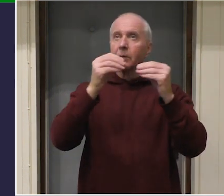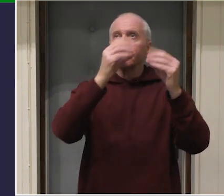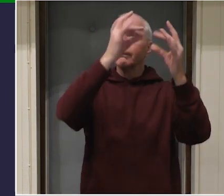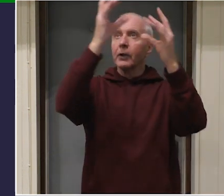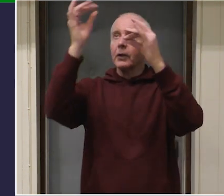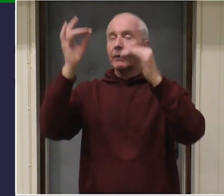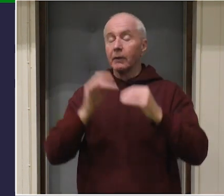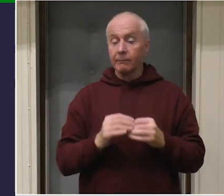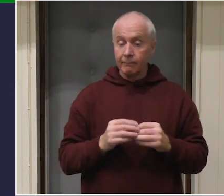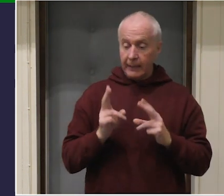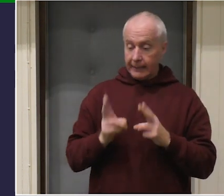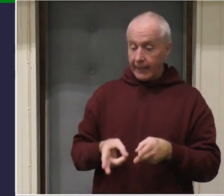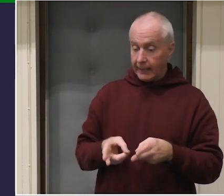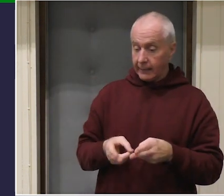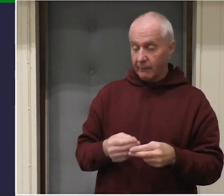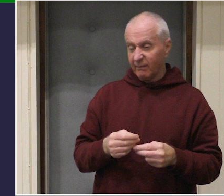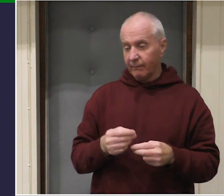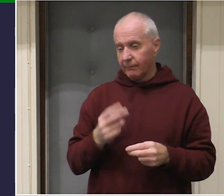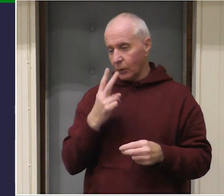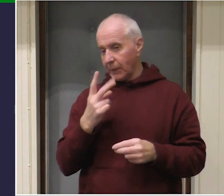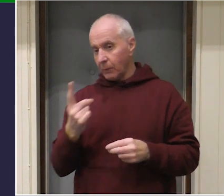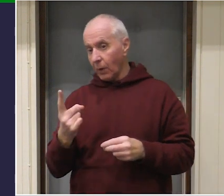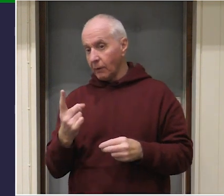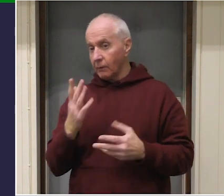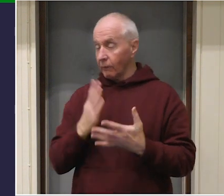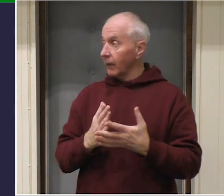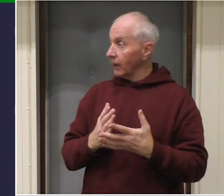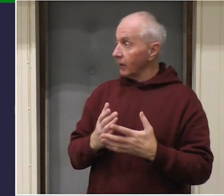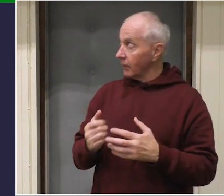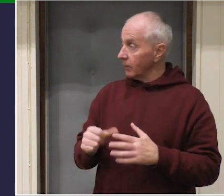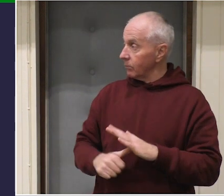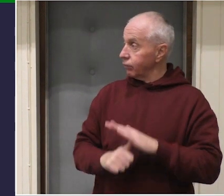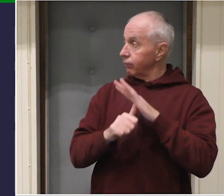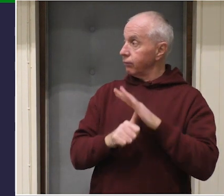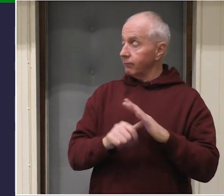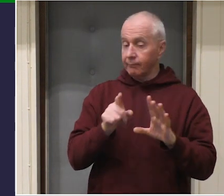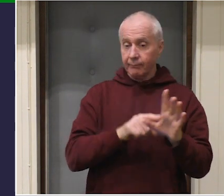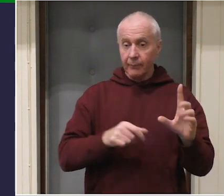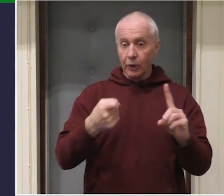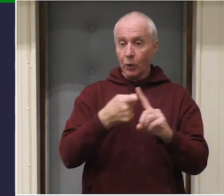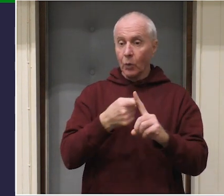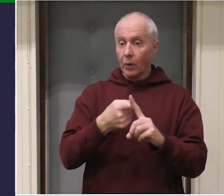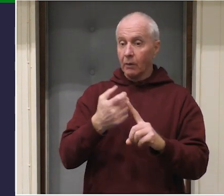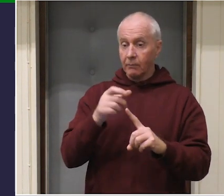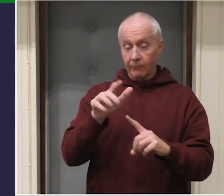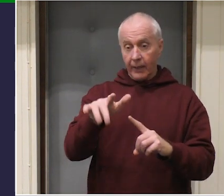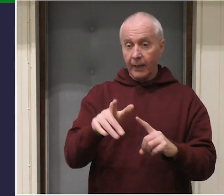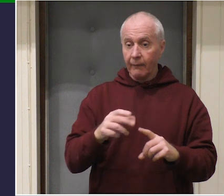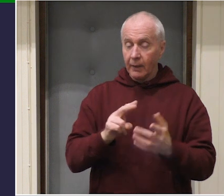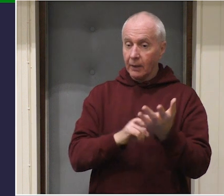after, he died at age 21. So, impressive. And in fact, if you go to York now, there's a blue plaque for him.